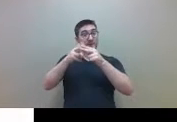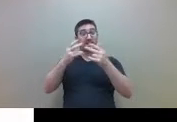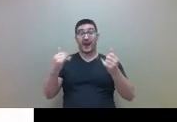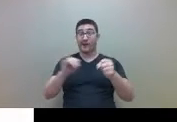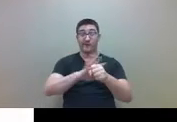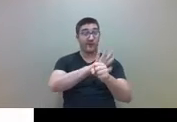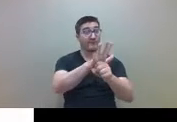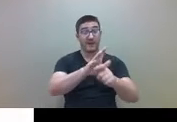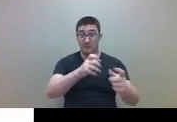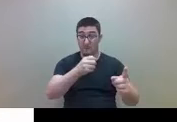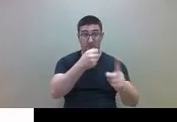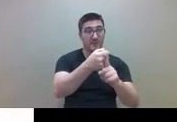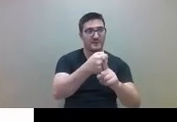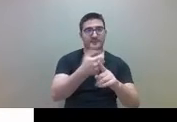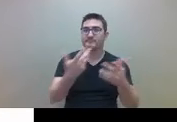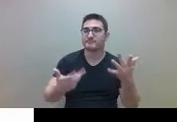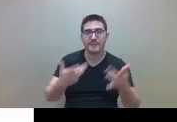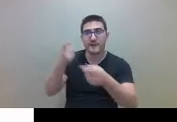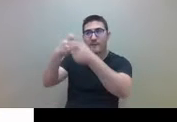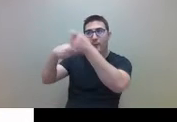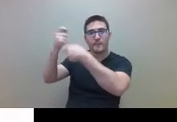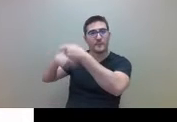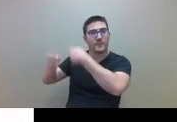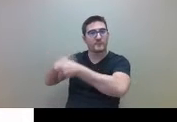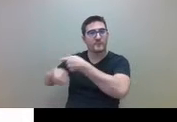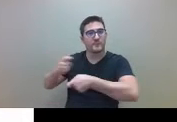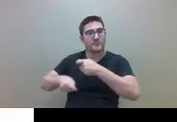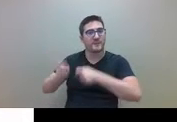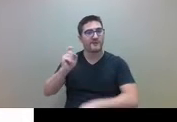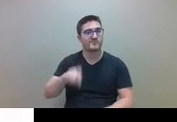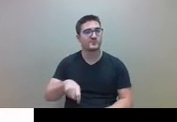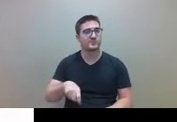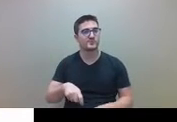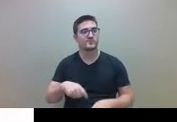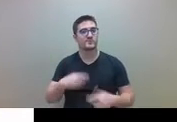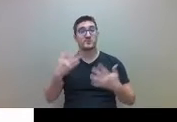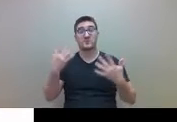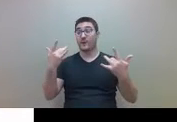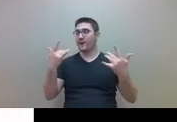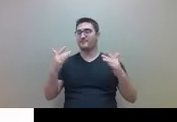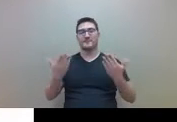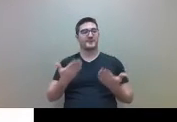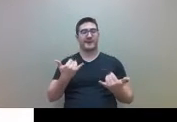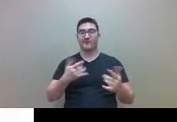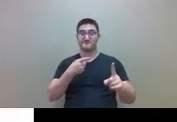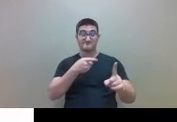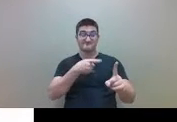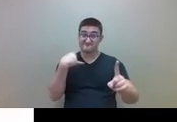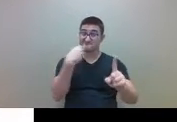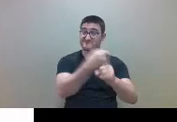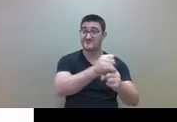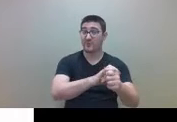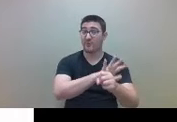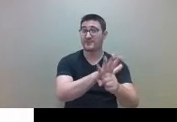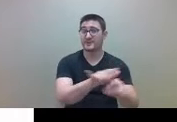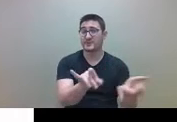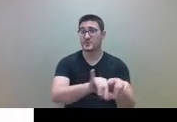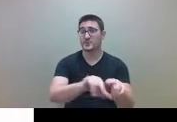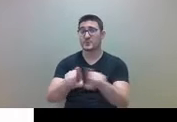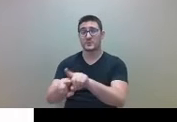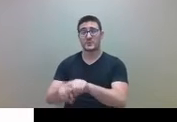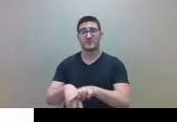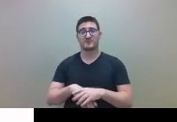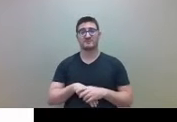sometimes they're no longer in that position. Maybe they're caring for someone else, or they're experiencing some